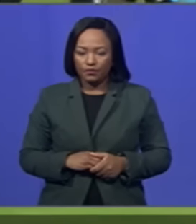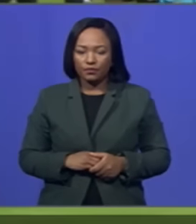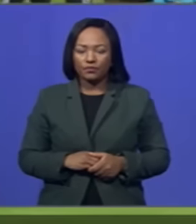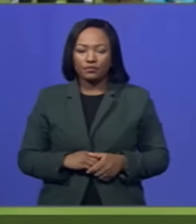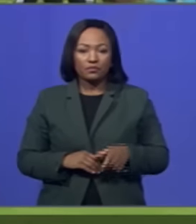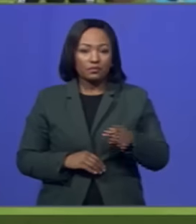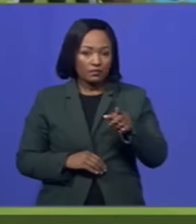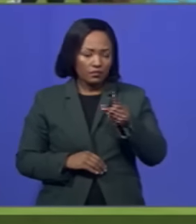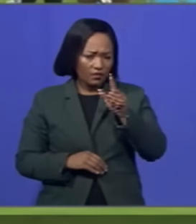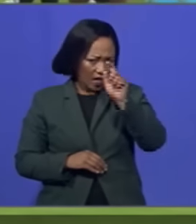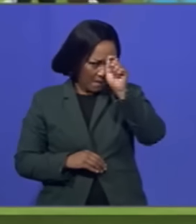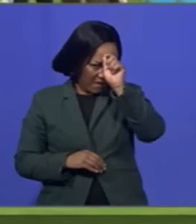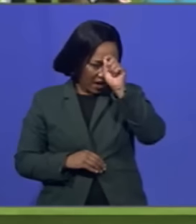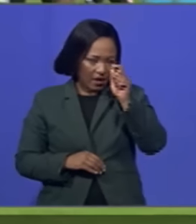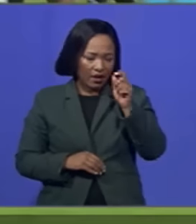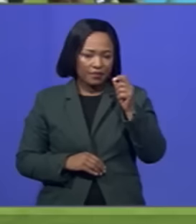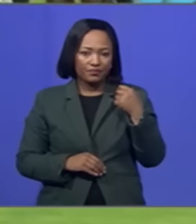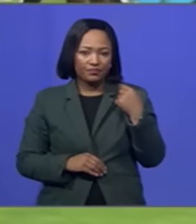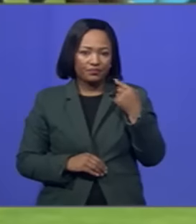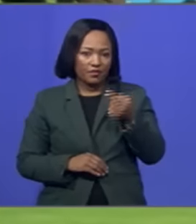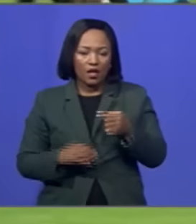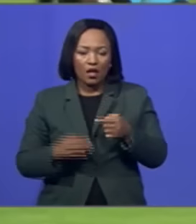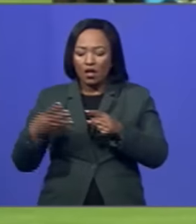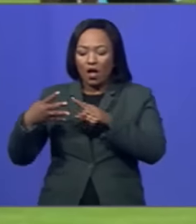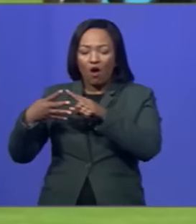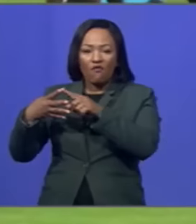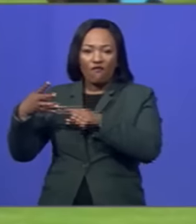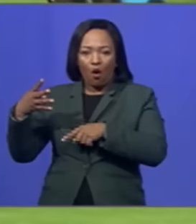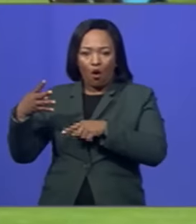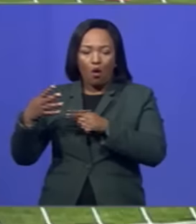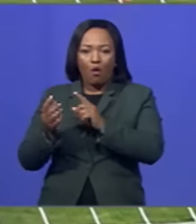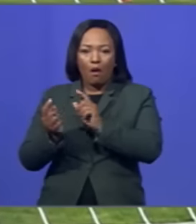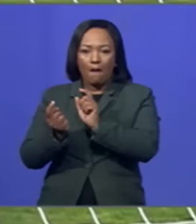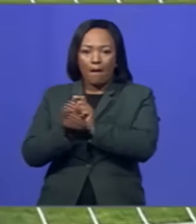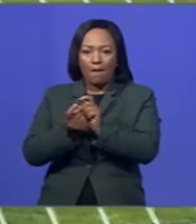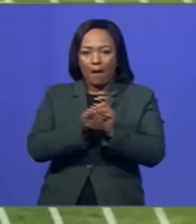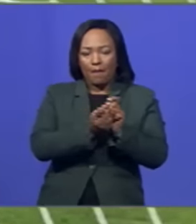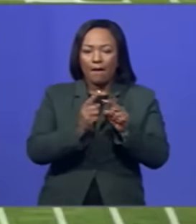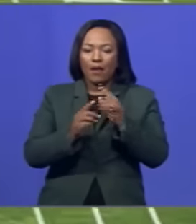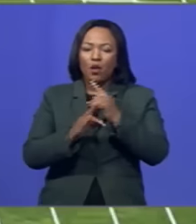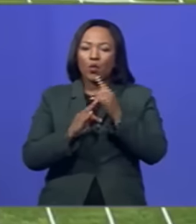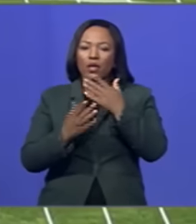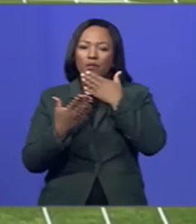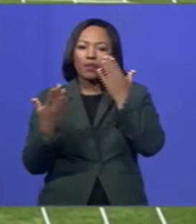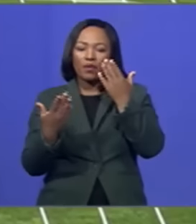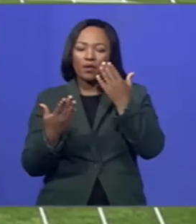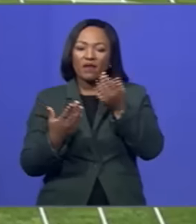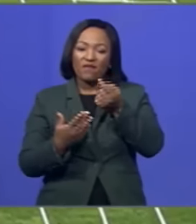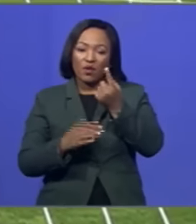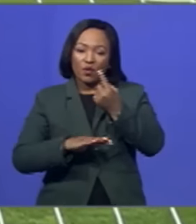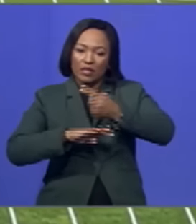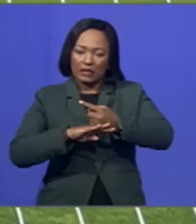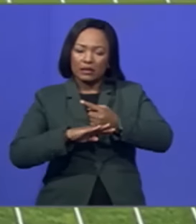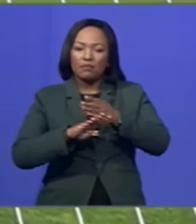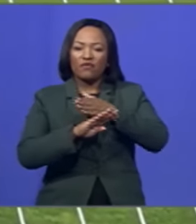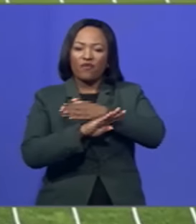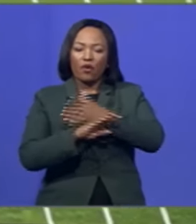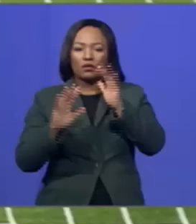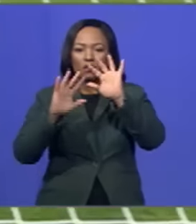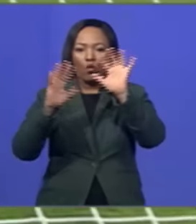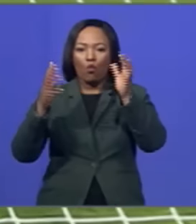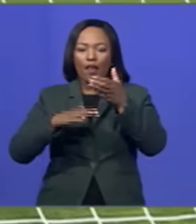Bafana e se bapetse dipapadi tse 4 ntle le ho hlola. Ke matsatsi a mmalwa a setseng pele ho papadi ya pele e tlang ho thakgola tournament